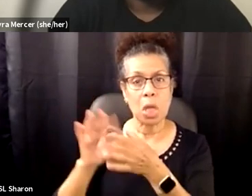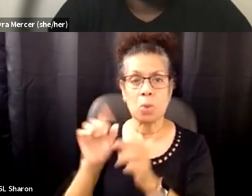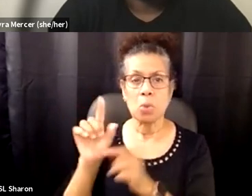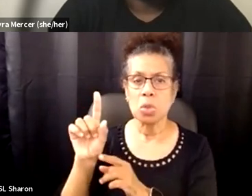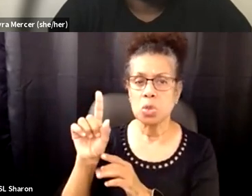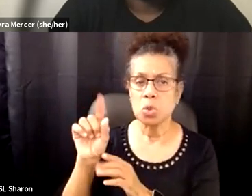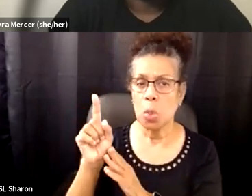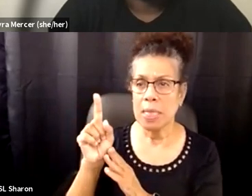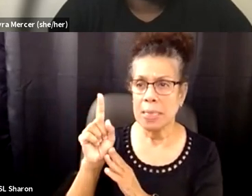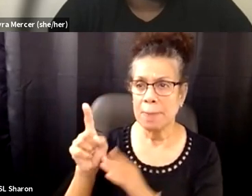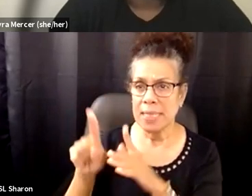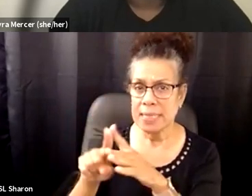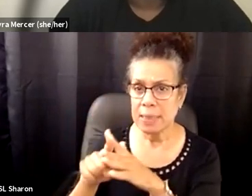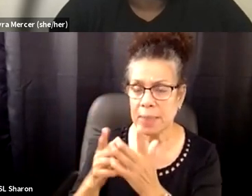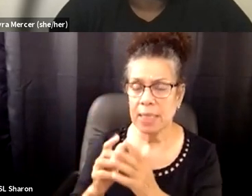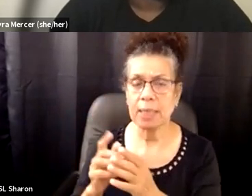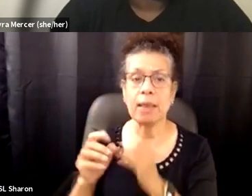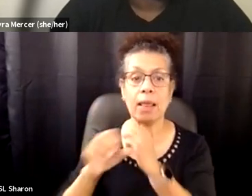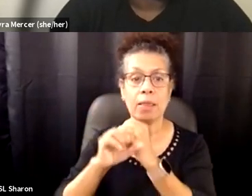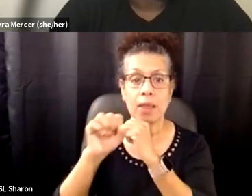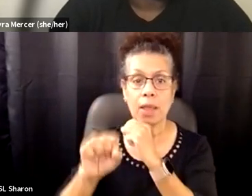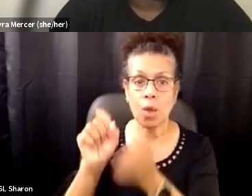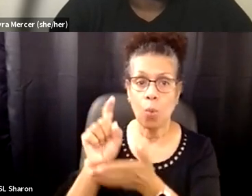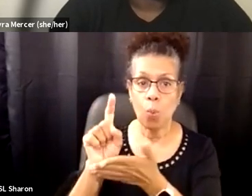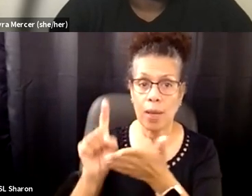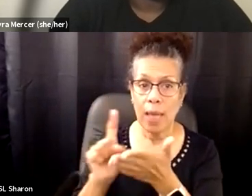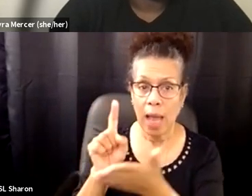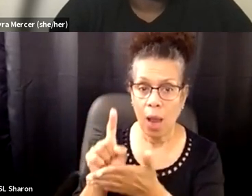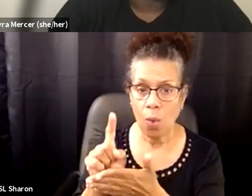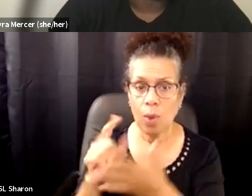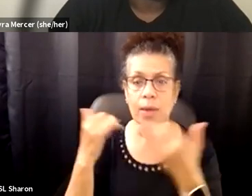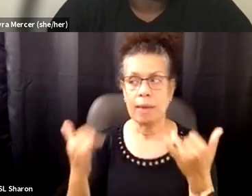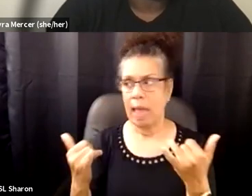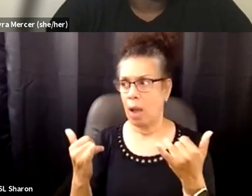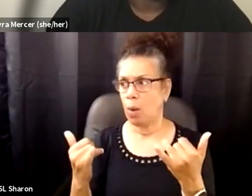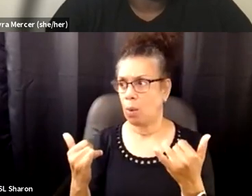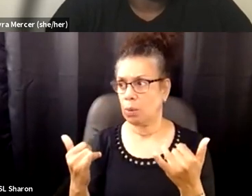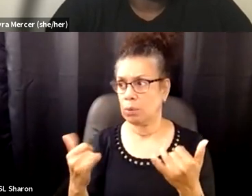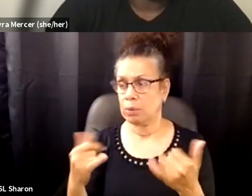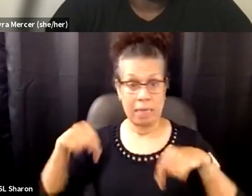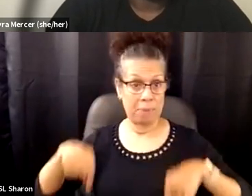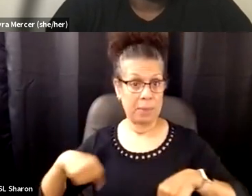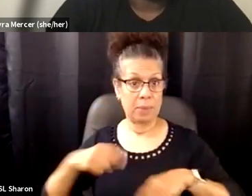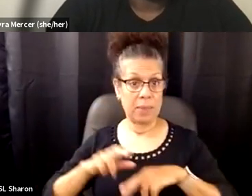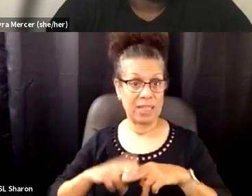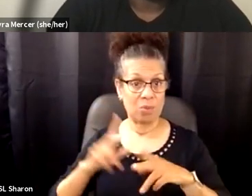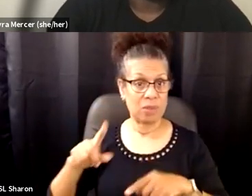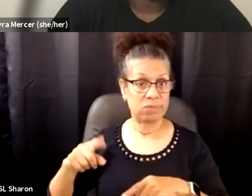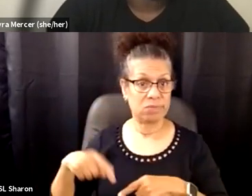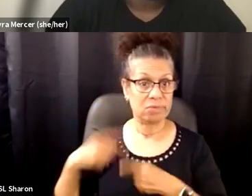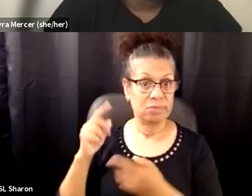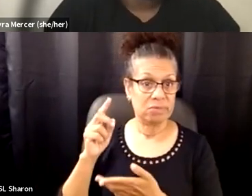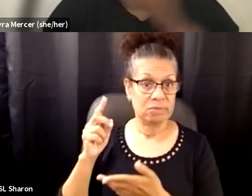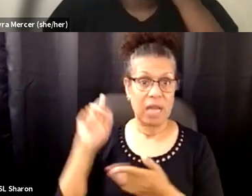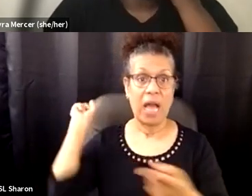beginning and then it was an hour and then now for the as far as as long as i've been on the committee it's been as long as it's